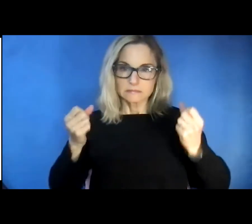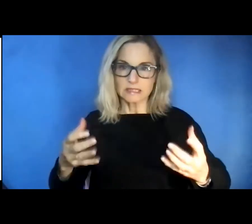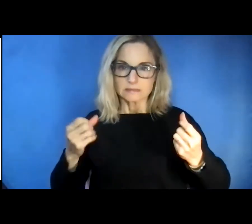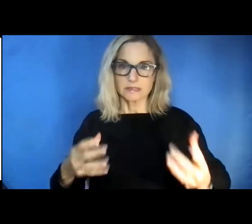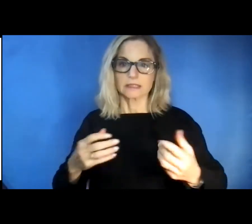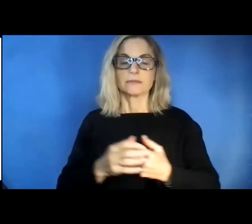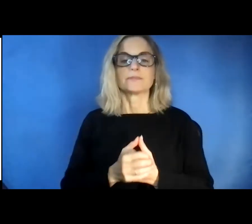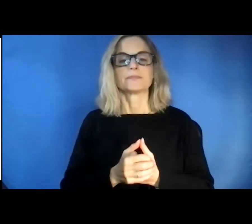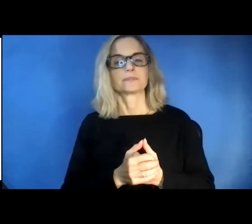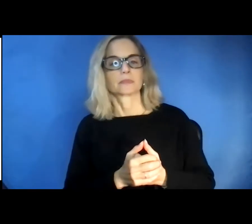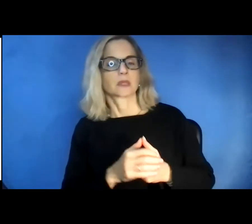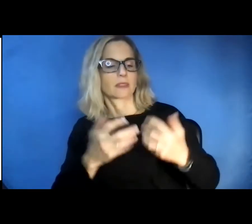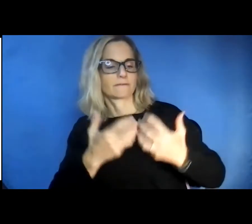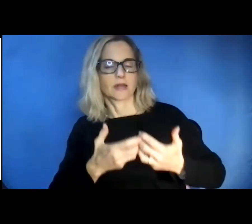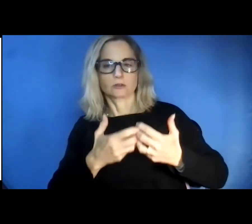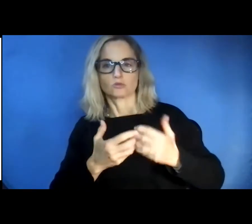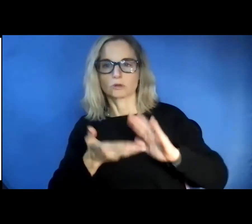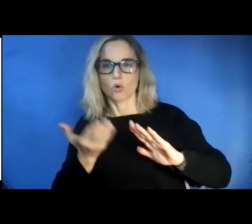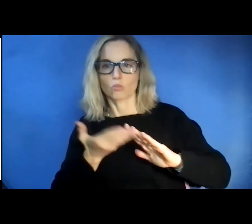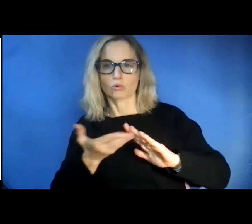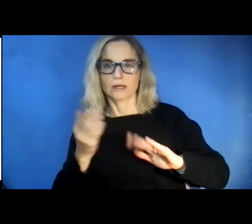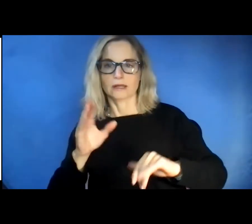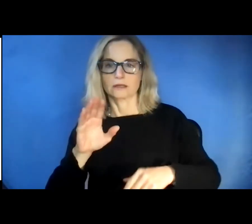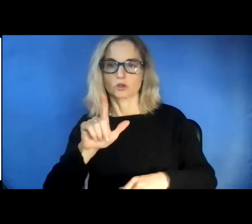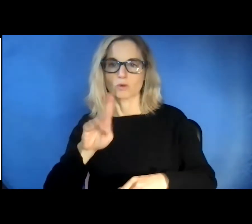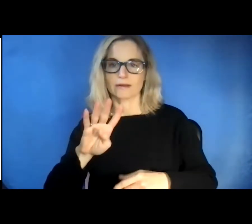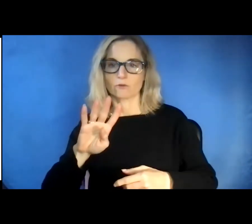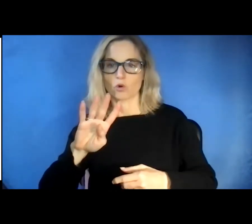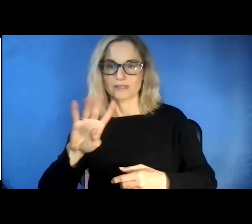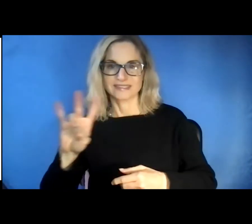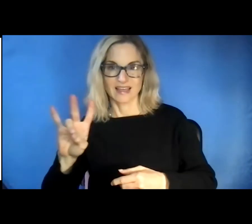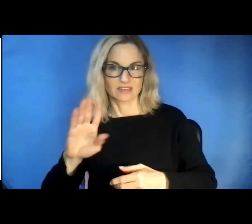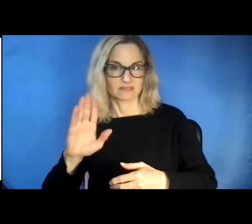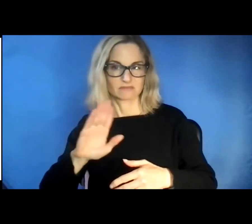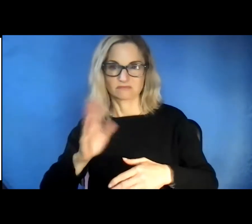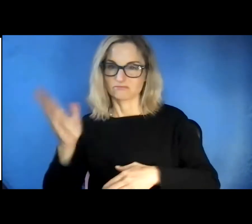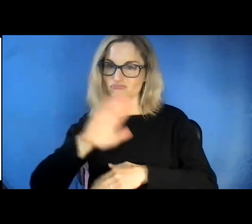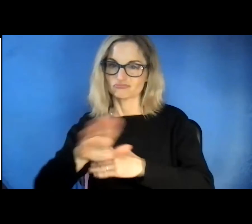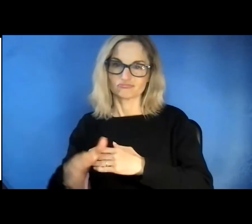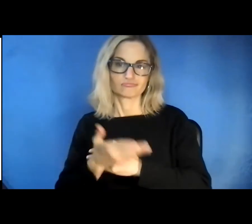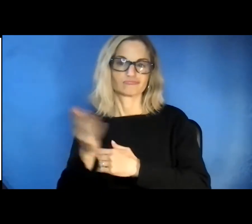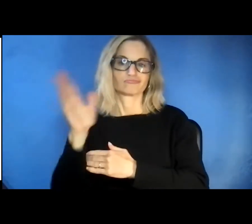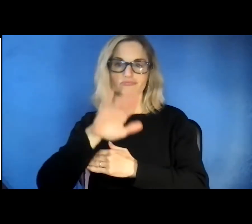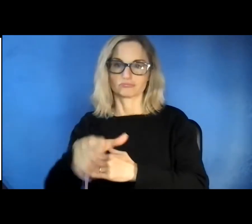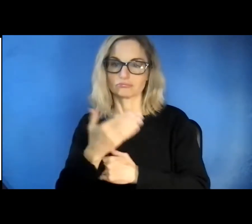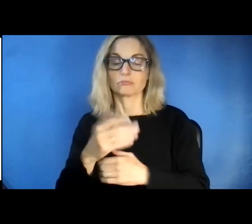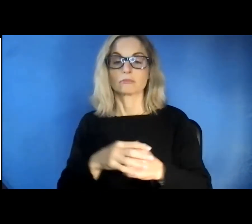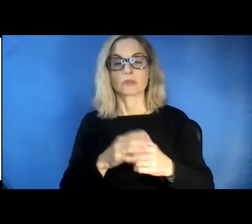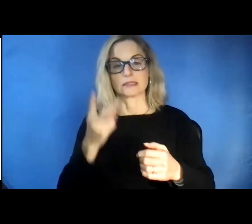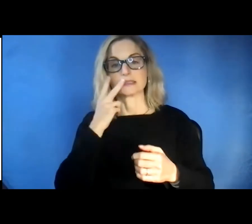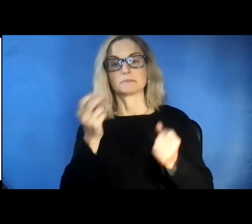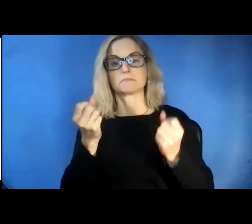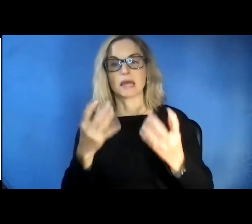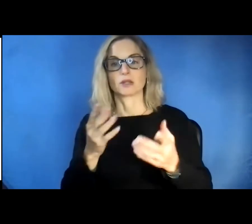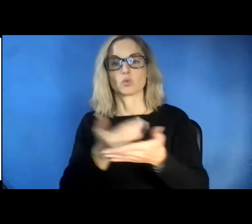operates 24/7, and Chris tells me he's seen explosive growth in production output and new product innovation over the past year and a